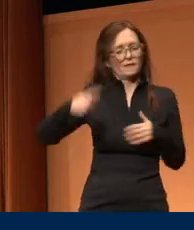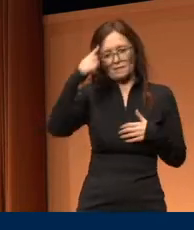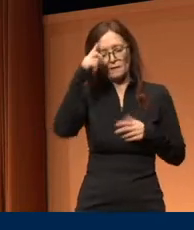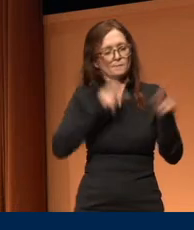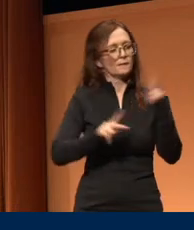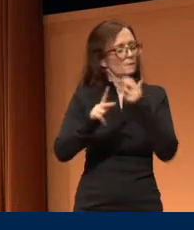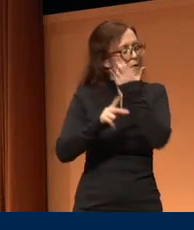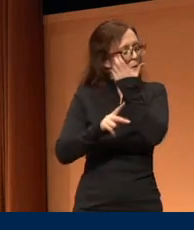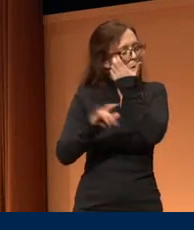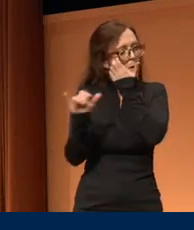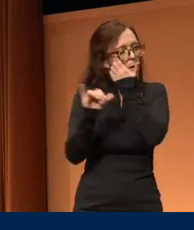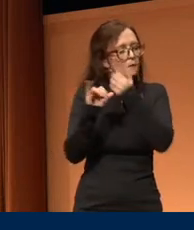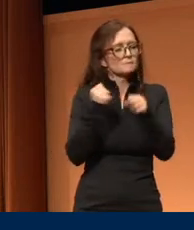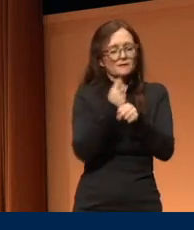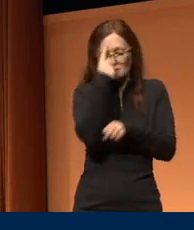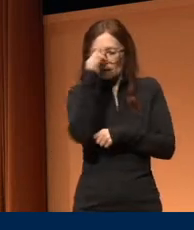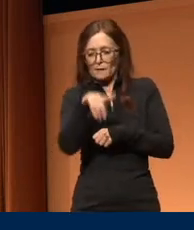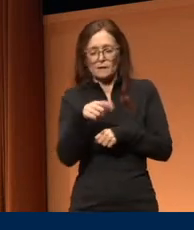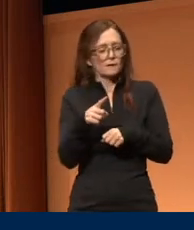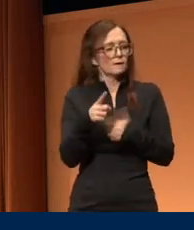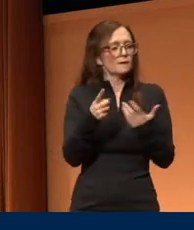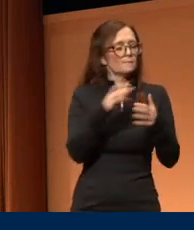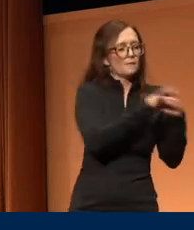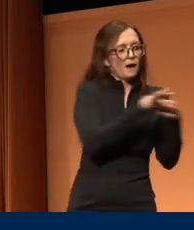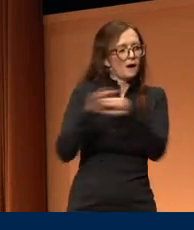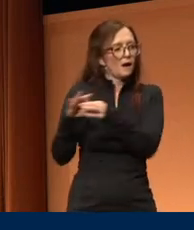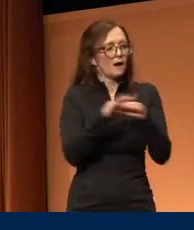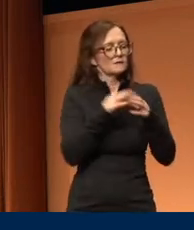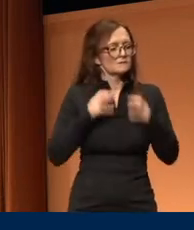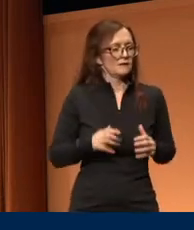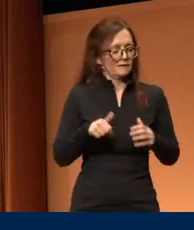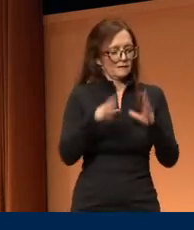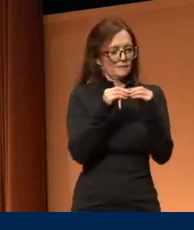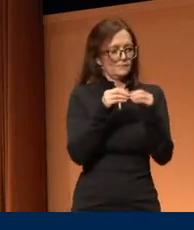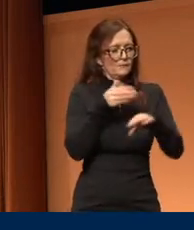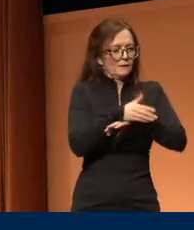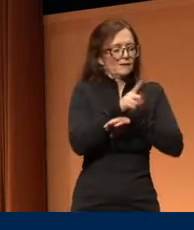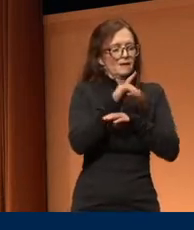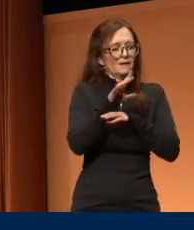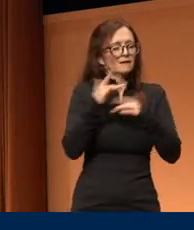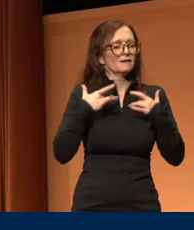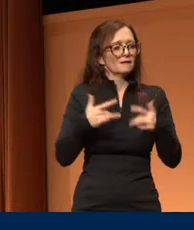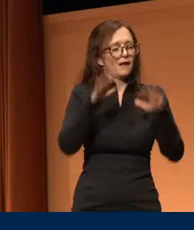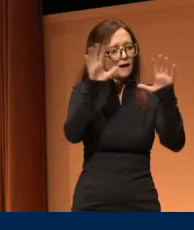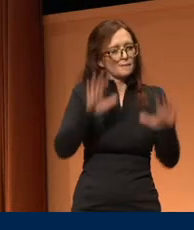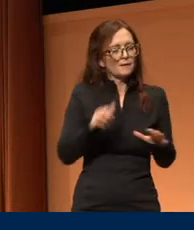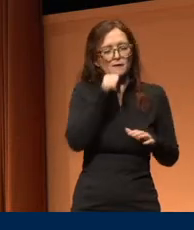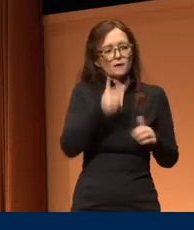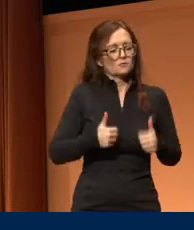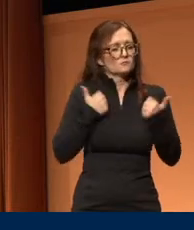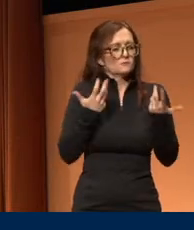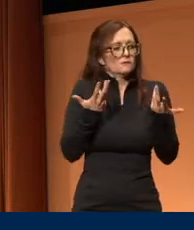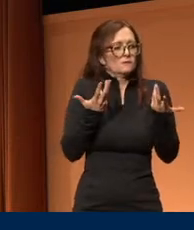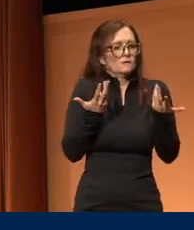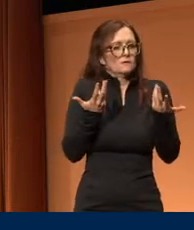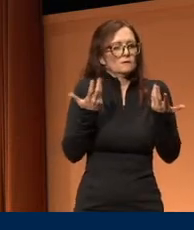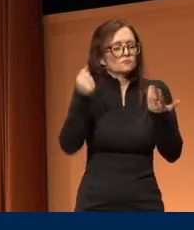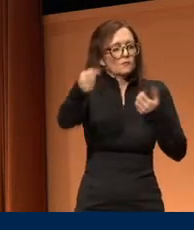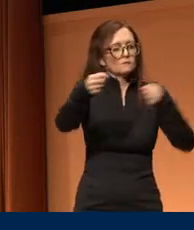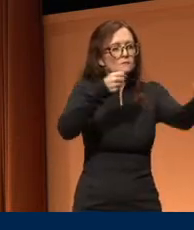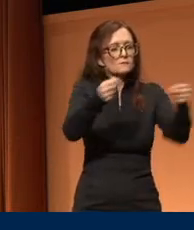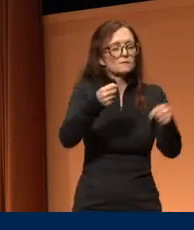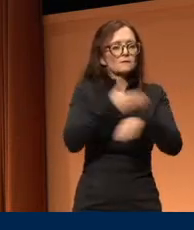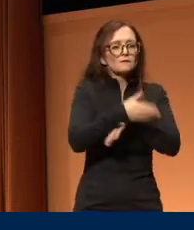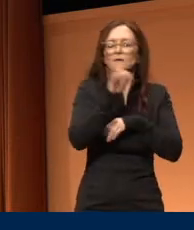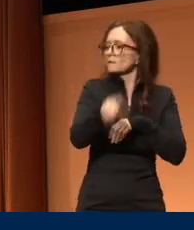It will also make sense of the fact that the bond between citizens in the Convention on Climate did not survive being transplanted into